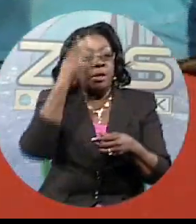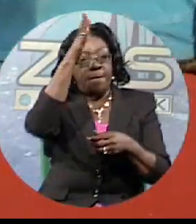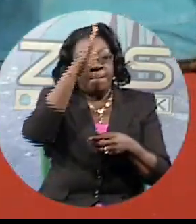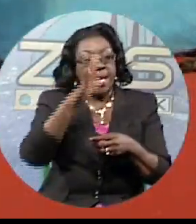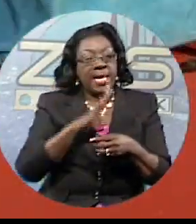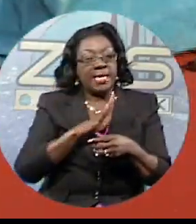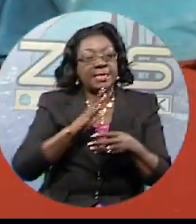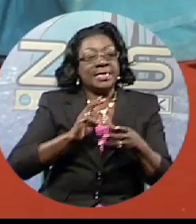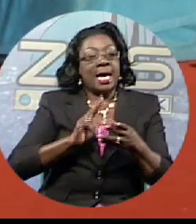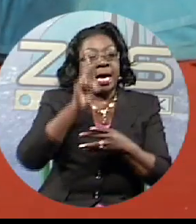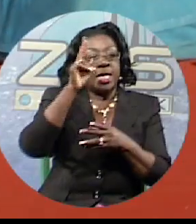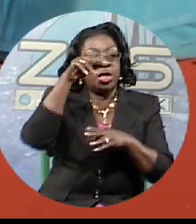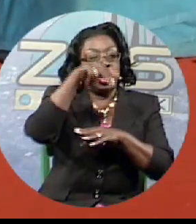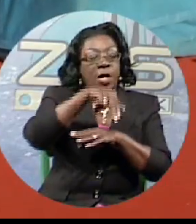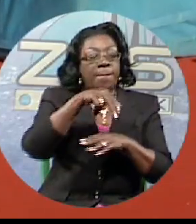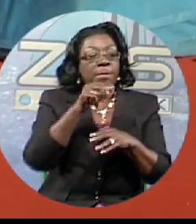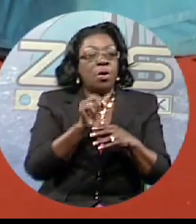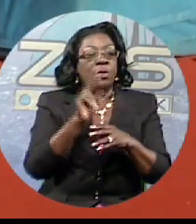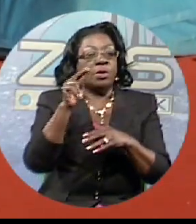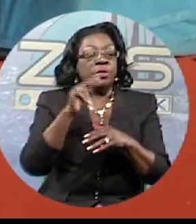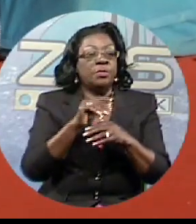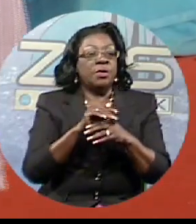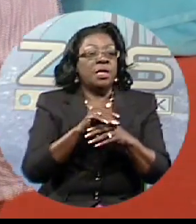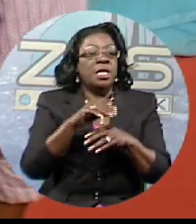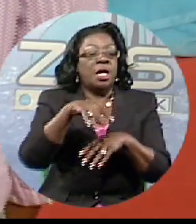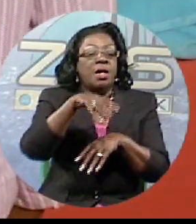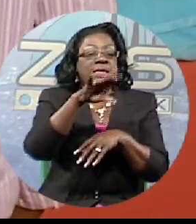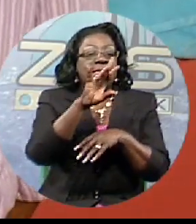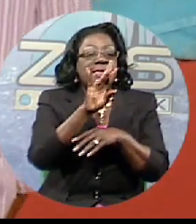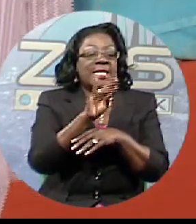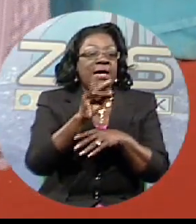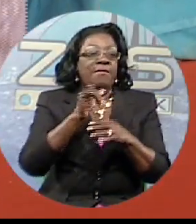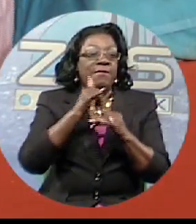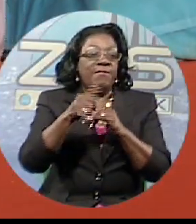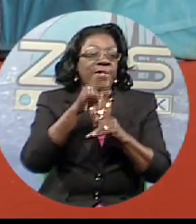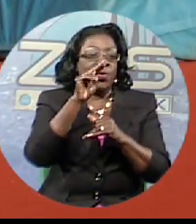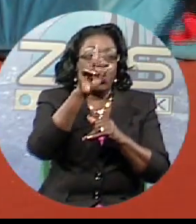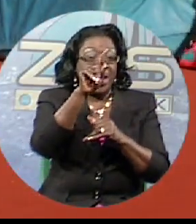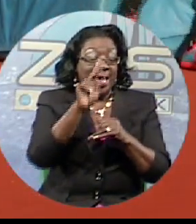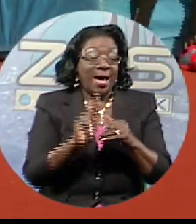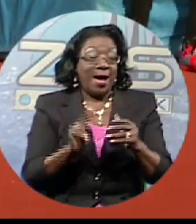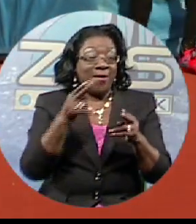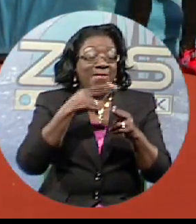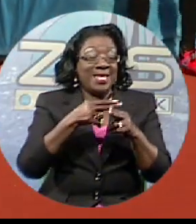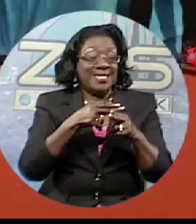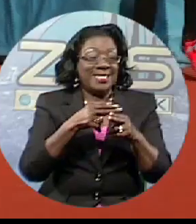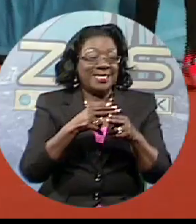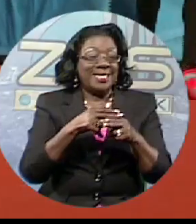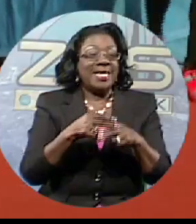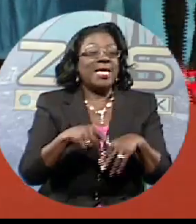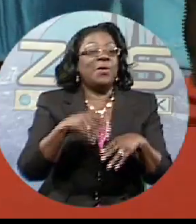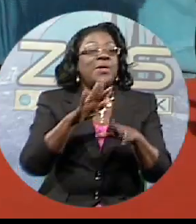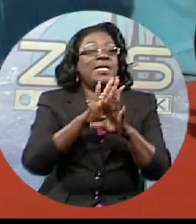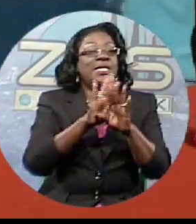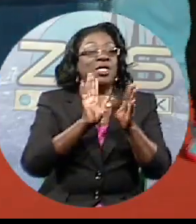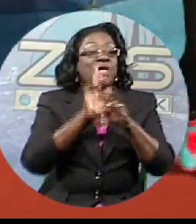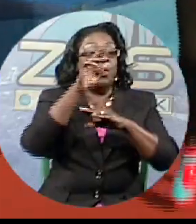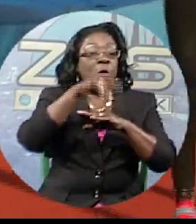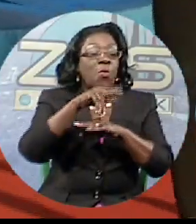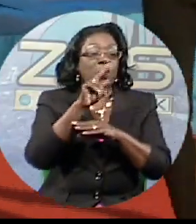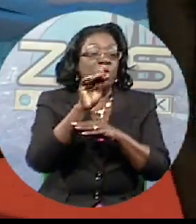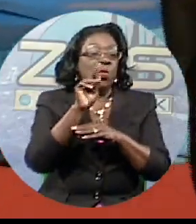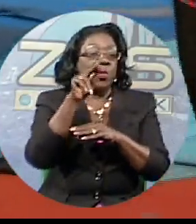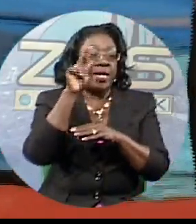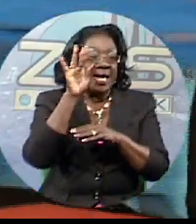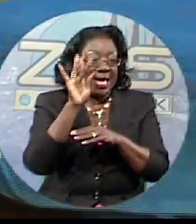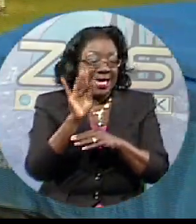with a clearance of 2.20 meters or 7 feet 2.5 inches. He will need to clear 2.28 meters or better to book a spot